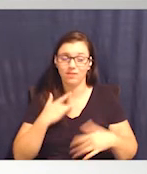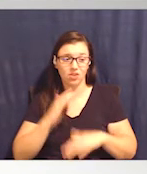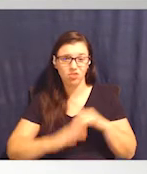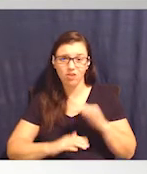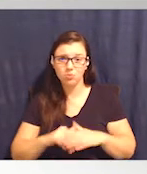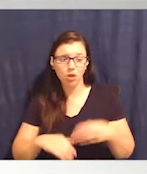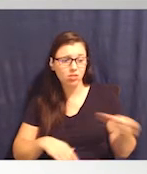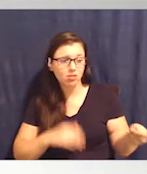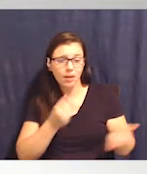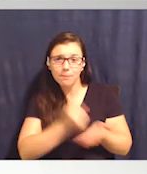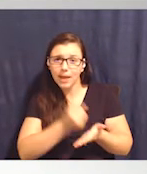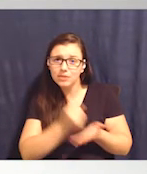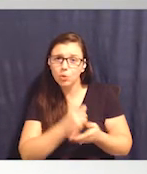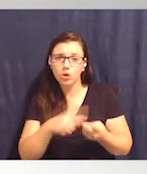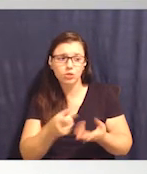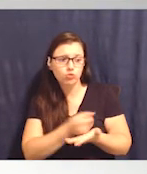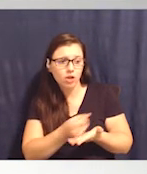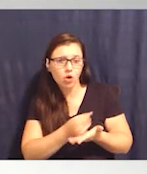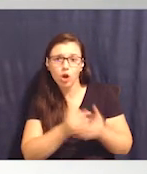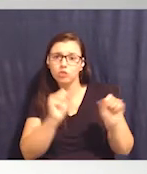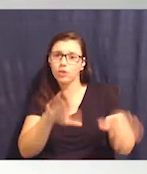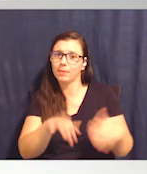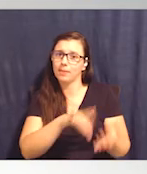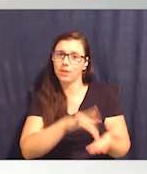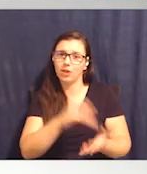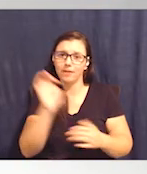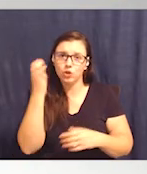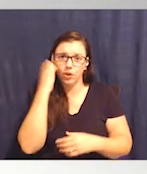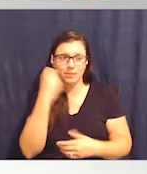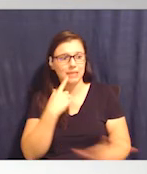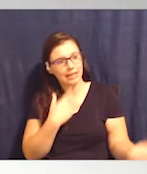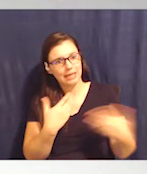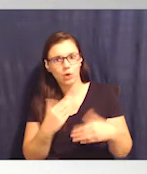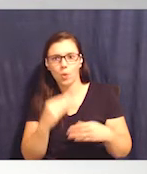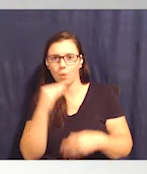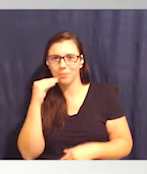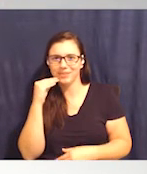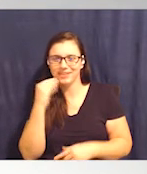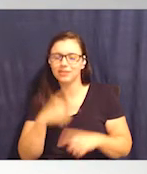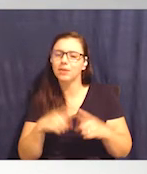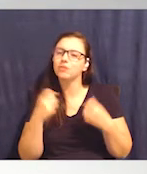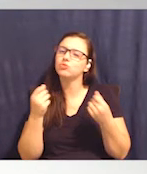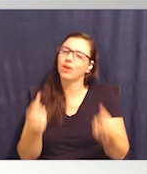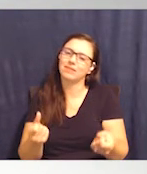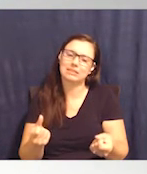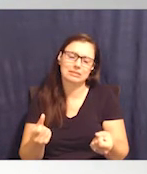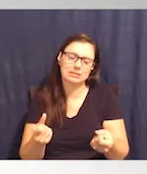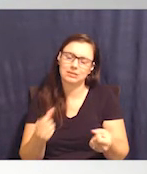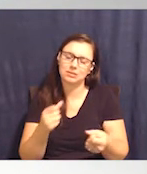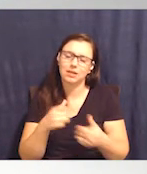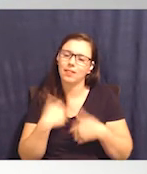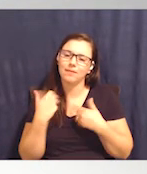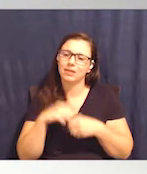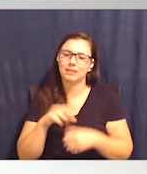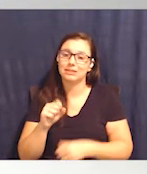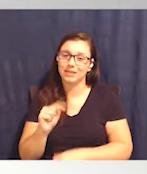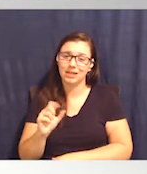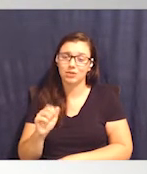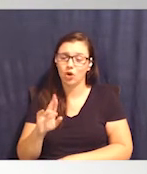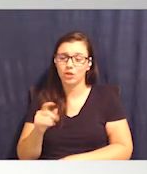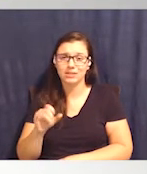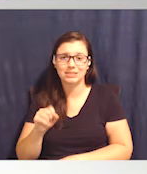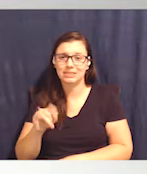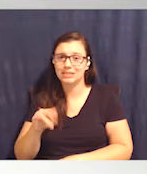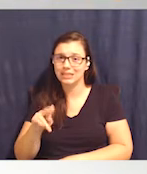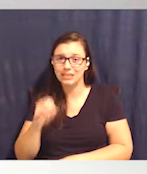dropping him in the middle of Europe and saying, get home. It's just being on the road, because we live in St. Augustine, and if you've ever seen some of the folks drive up there, it's like, oh